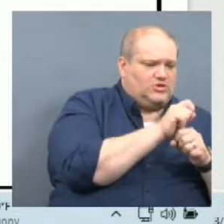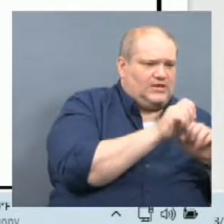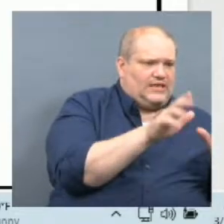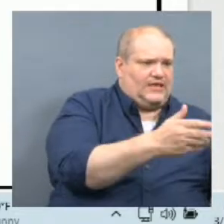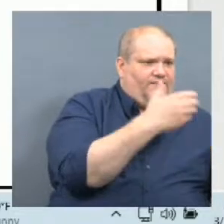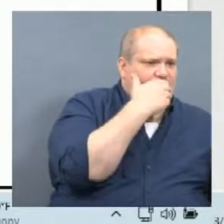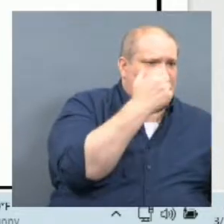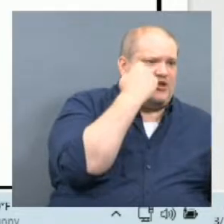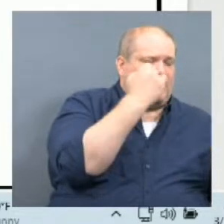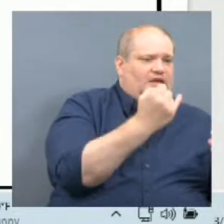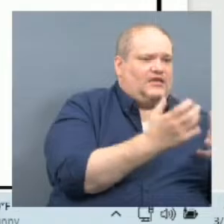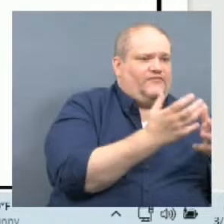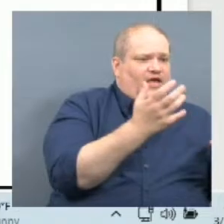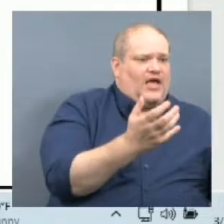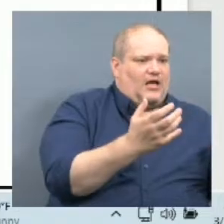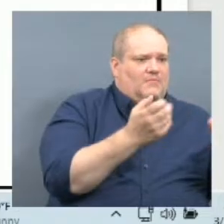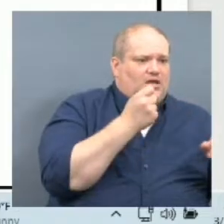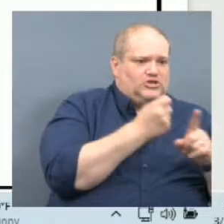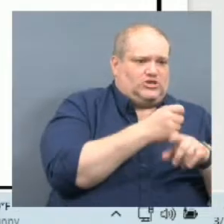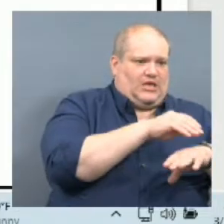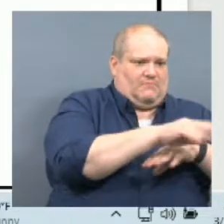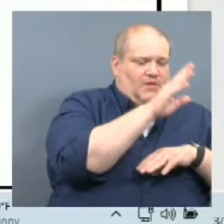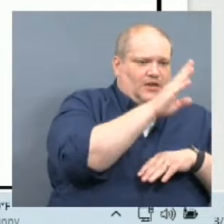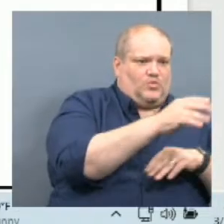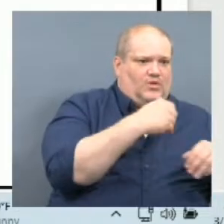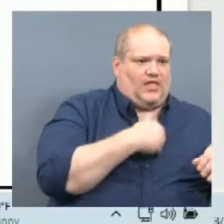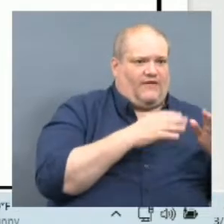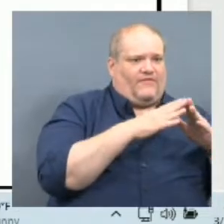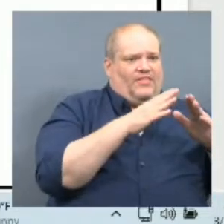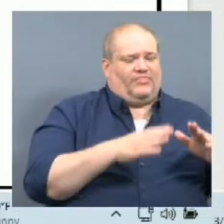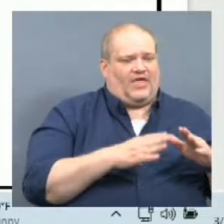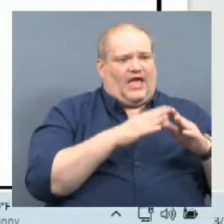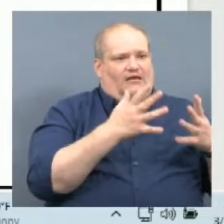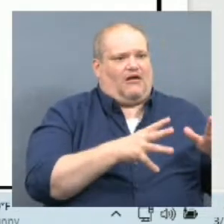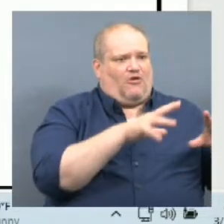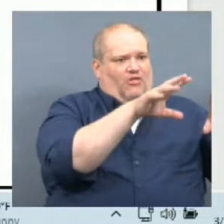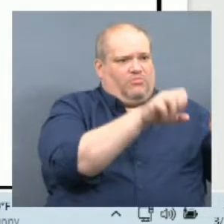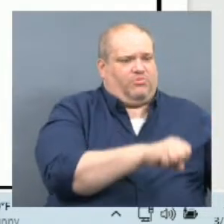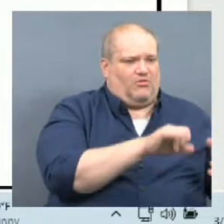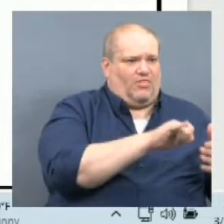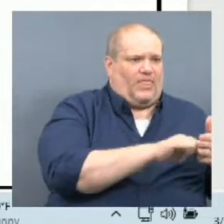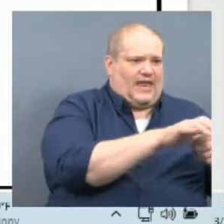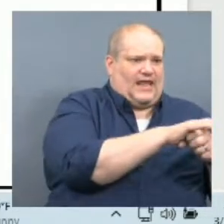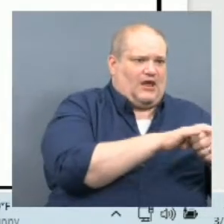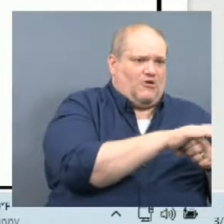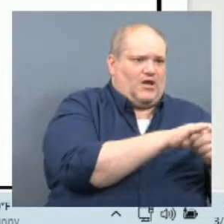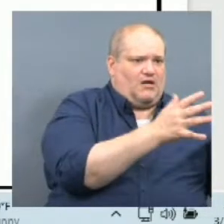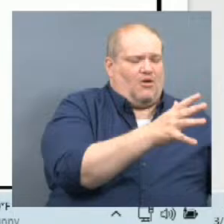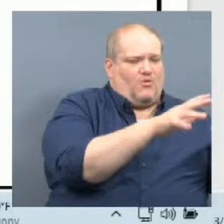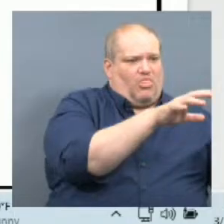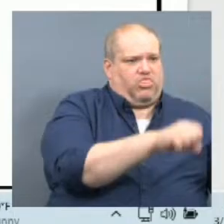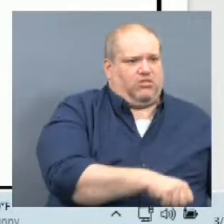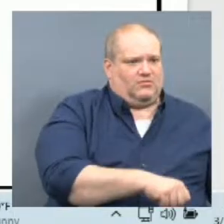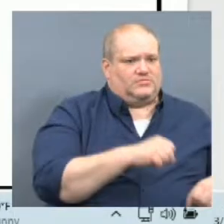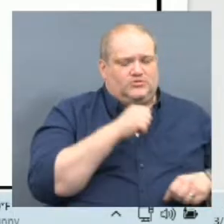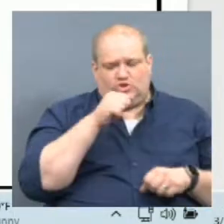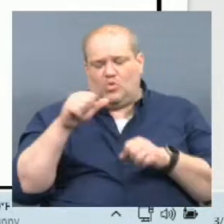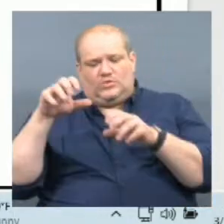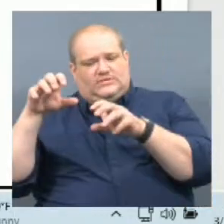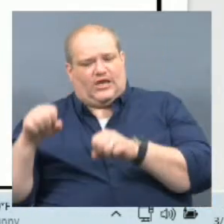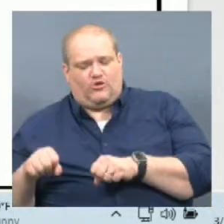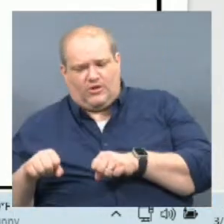better idea of how much impact it's going to have. The houses are already gone off that area of phase 1. Don't tear